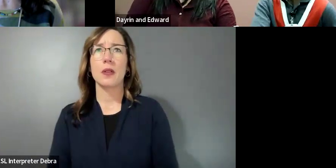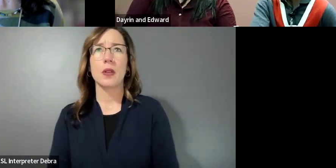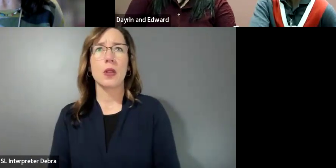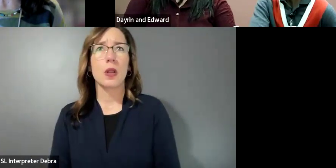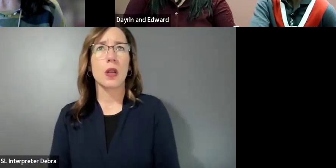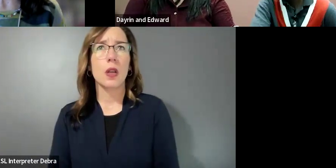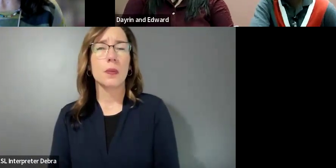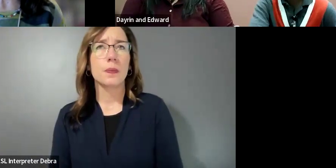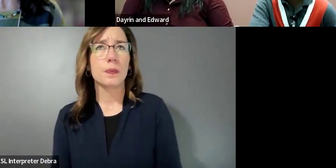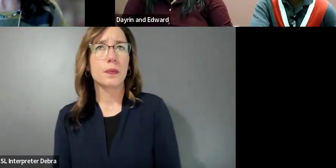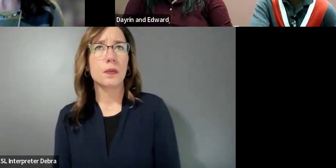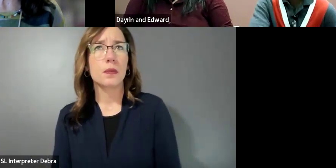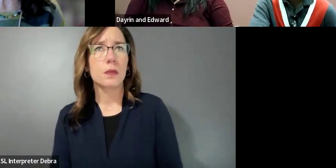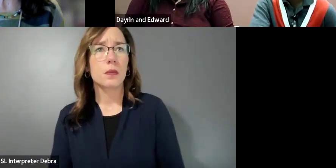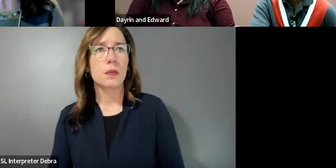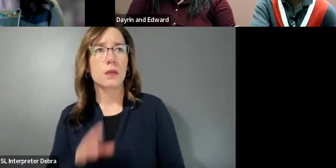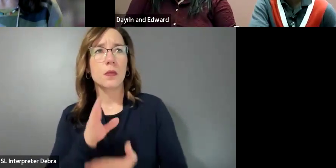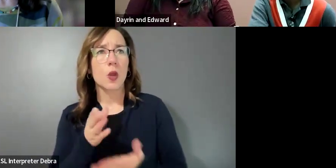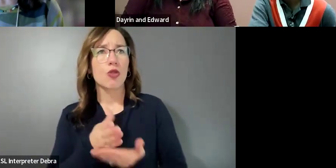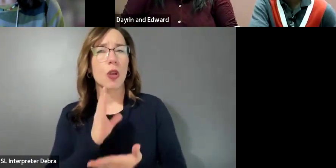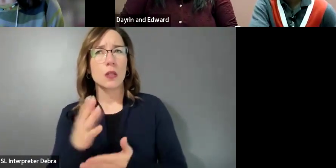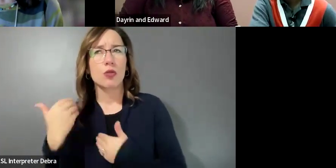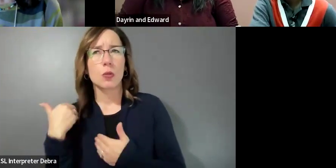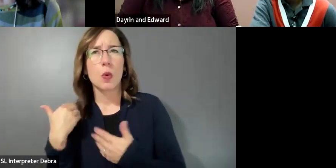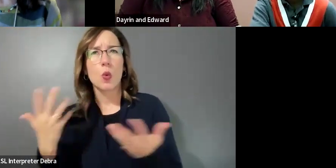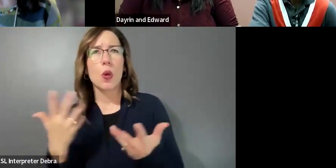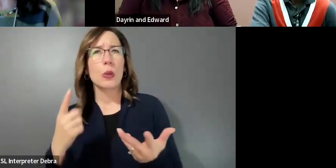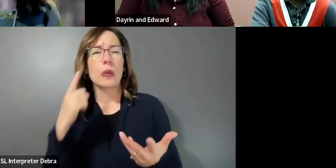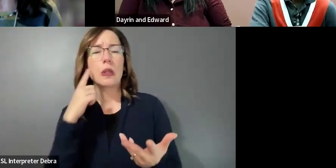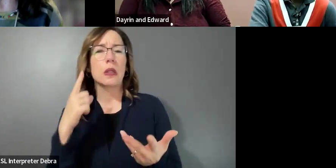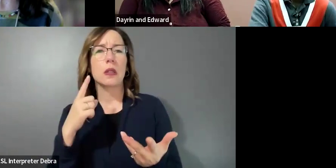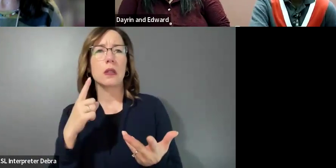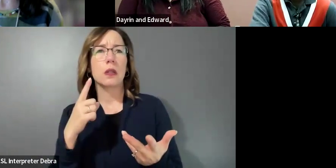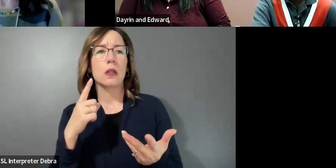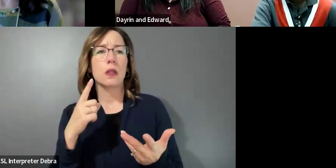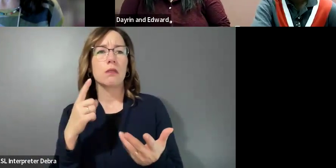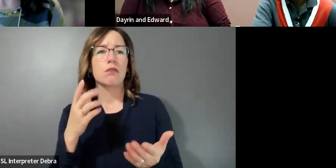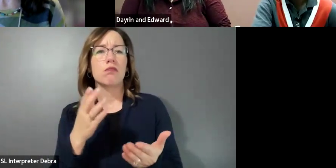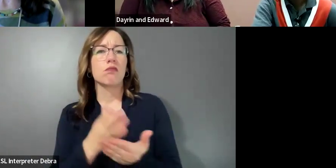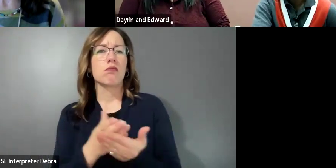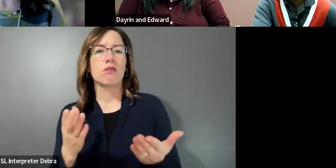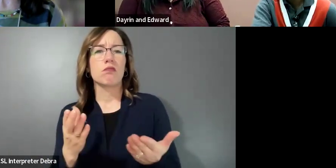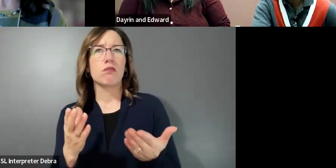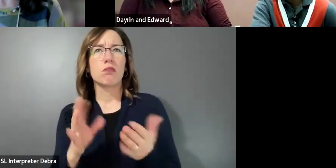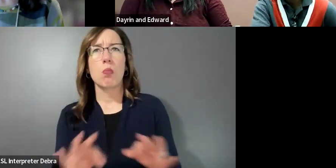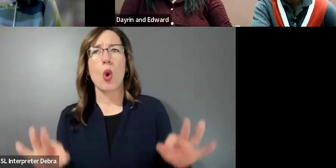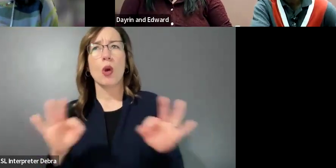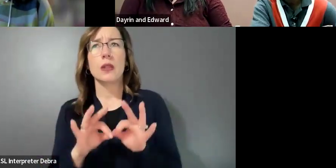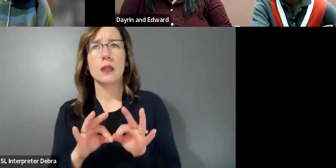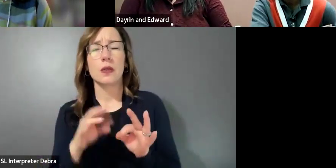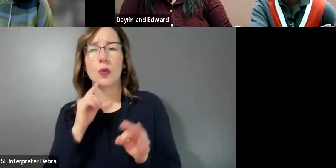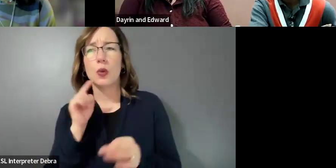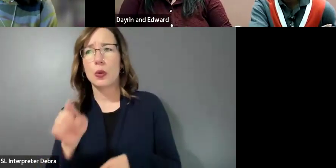From Can the you rights and responsibilities, what do you think is the something that Is the most